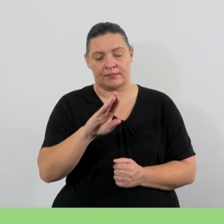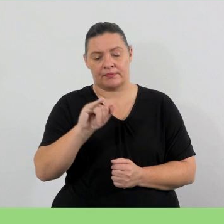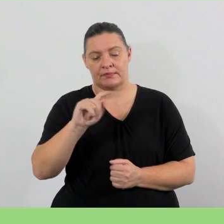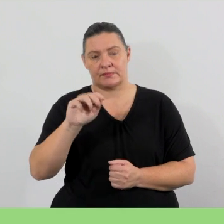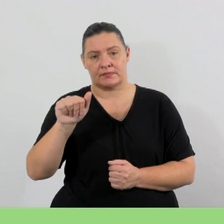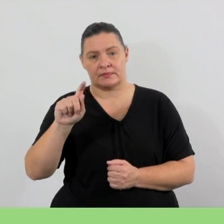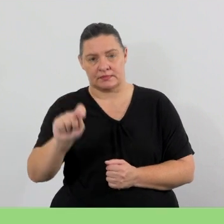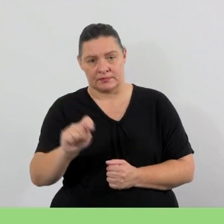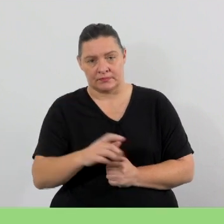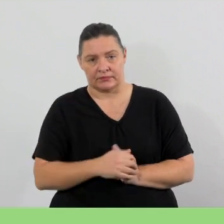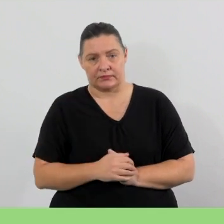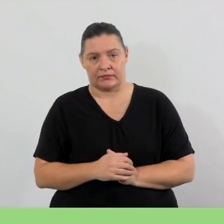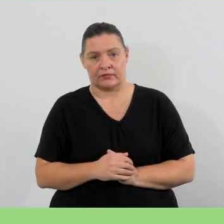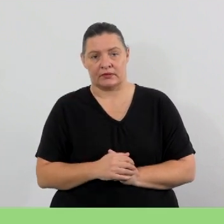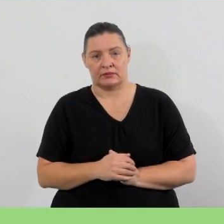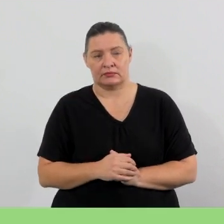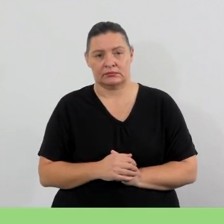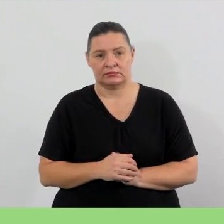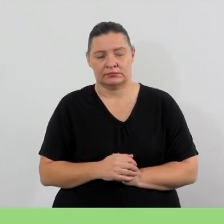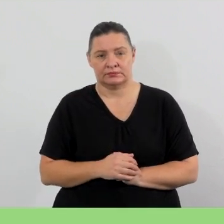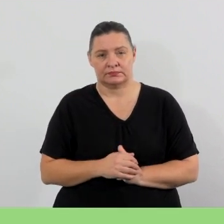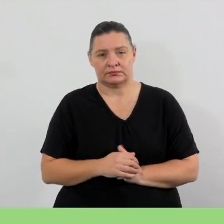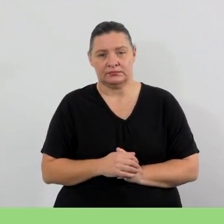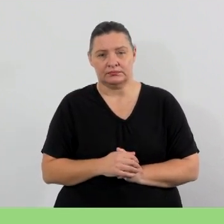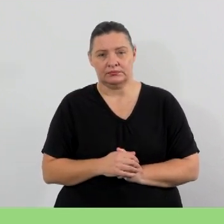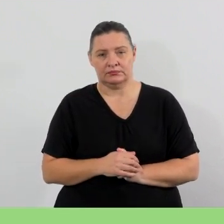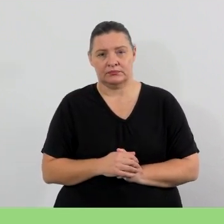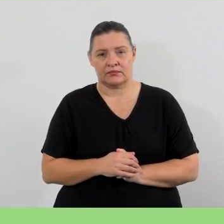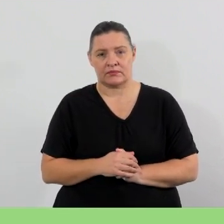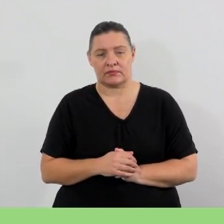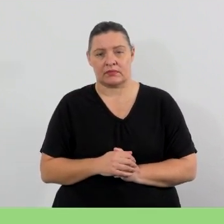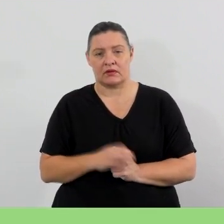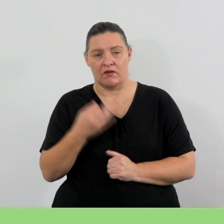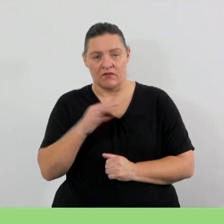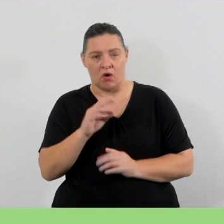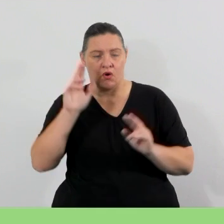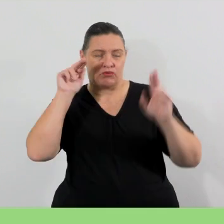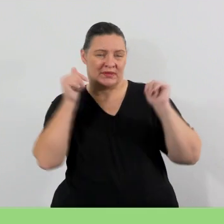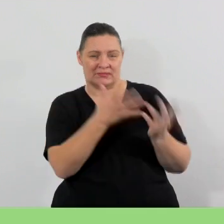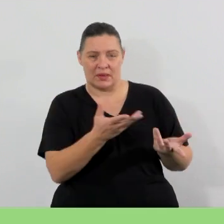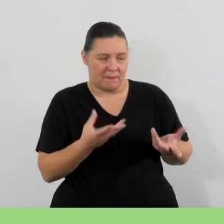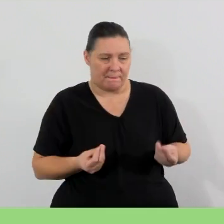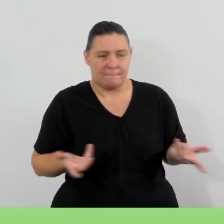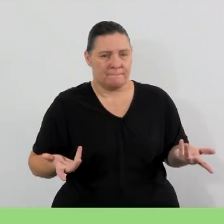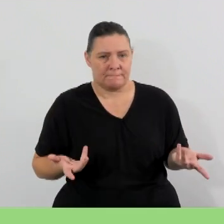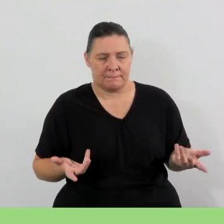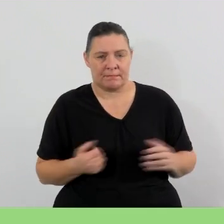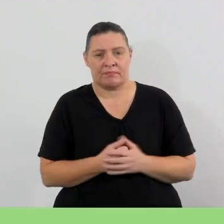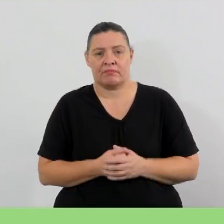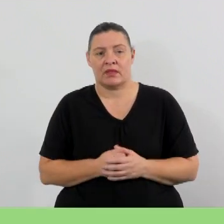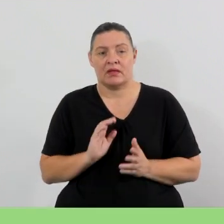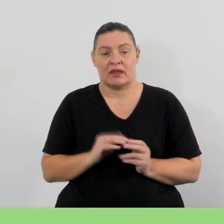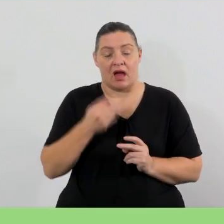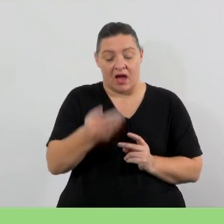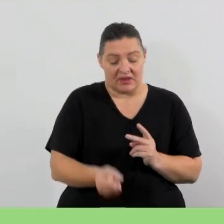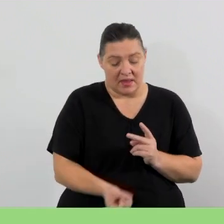habitat. So the first thing that they do is they are going to destroy the habitat for the riverine rabbits. And